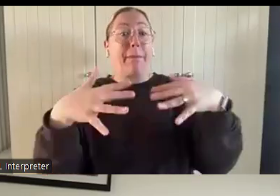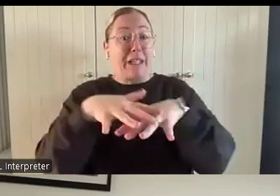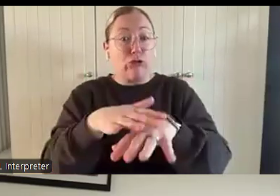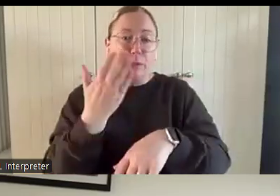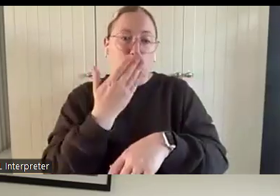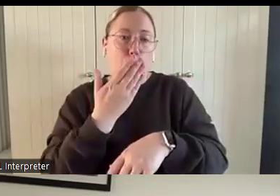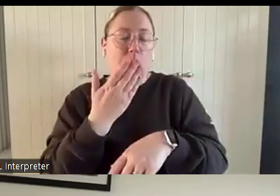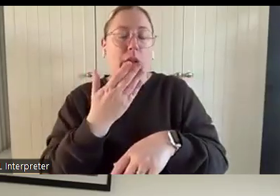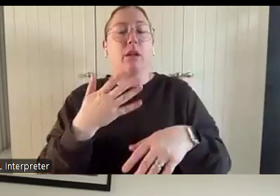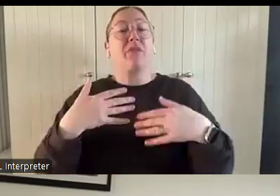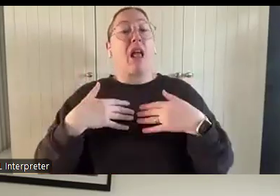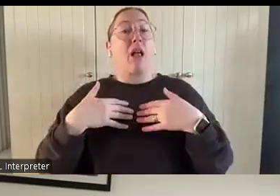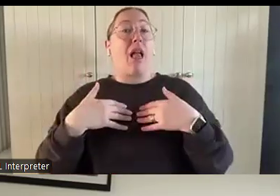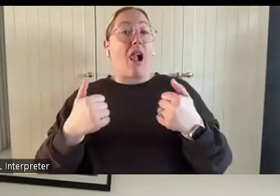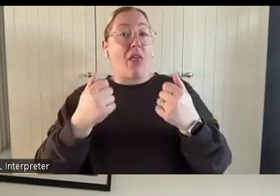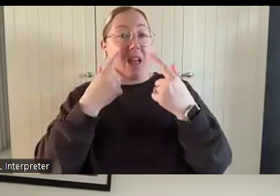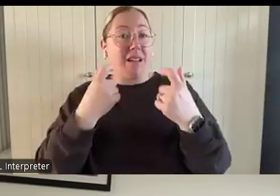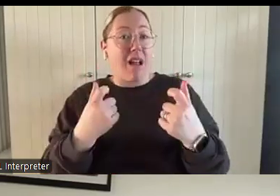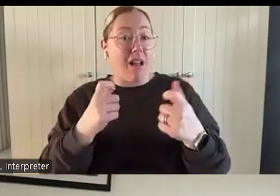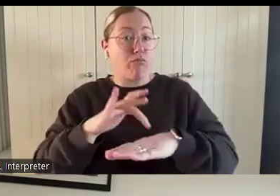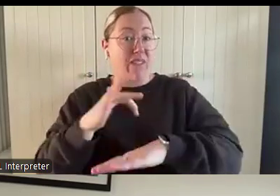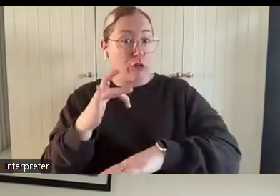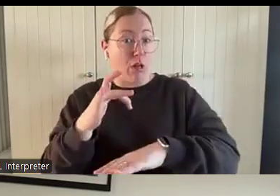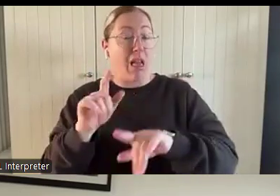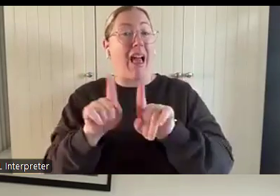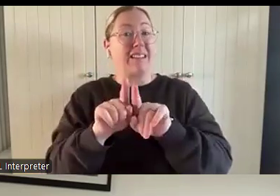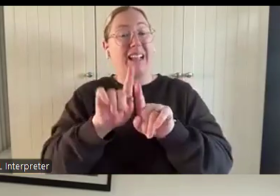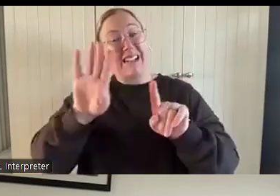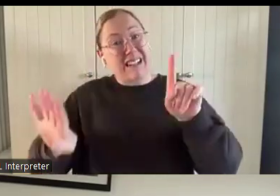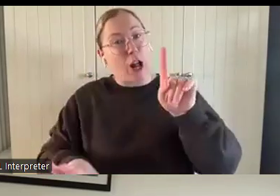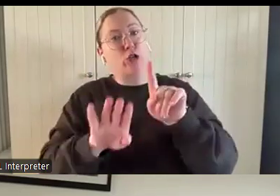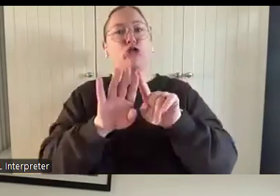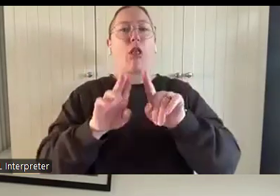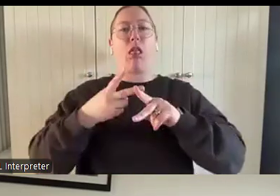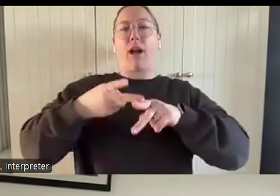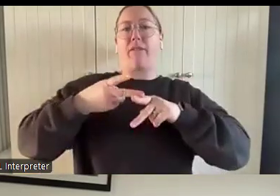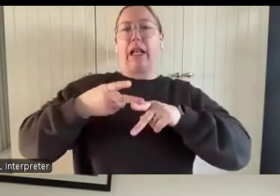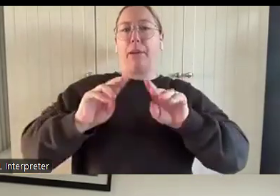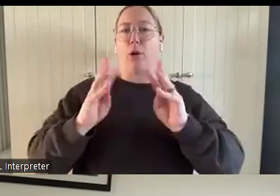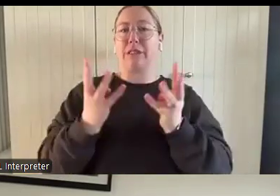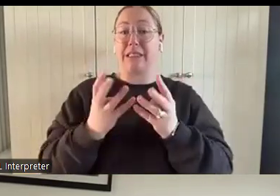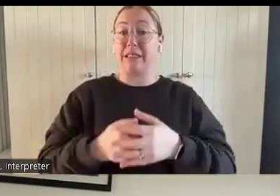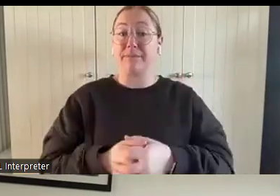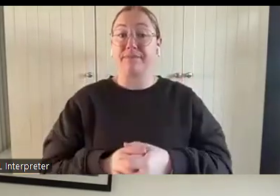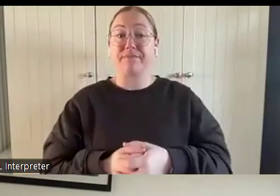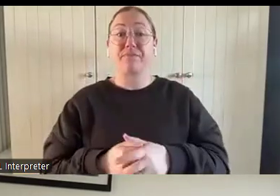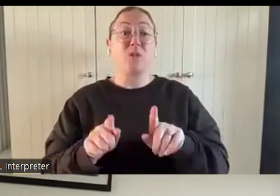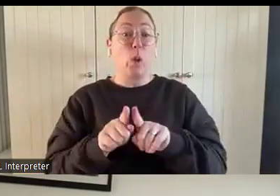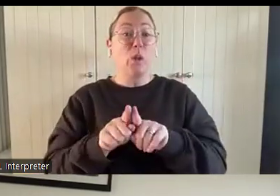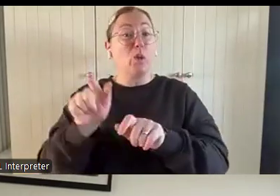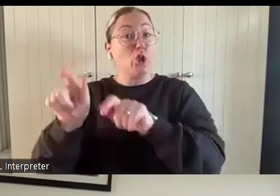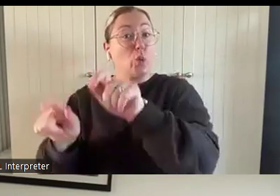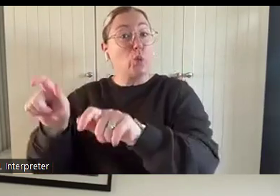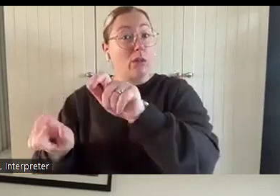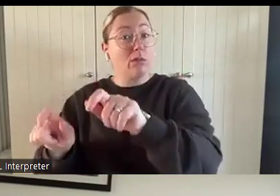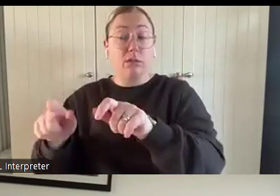bodies. We also have students on placement that attend our weekly meetings that we involve with